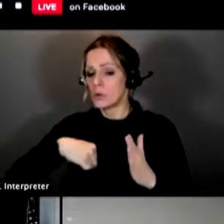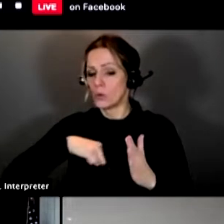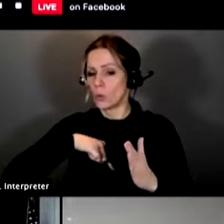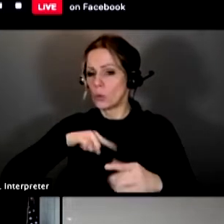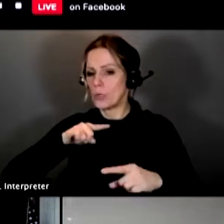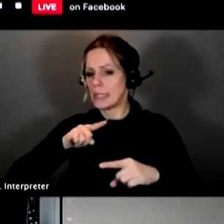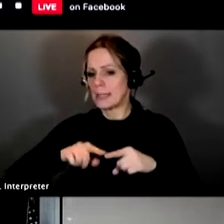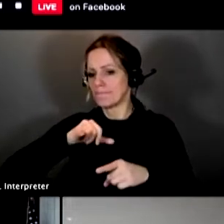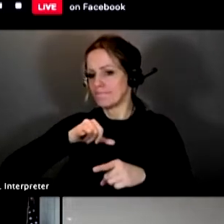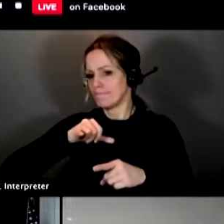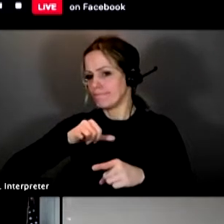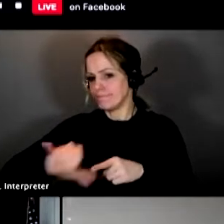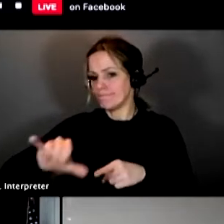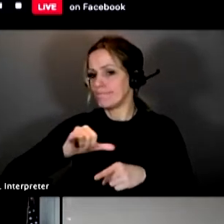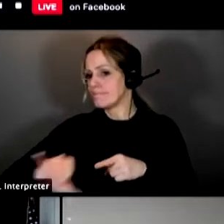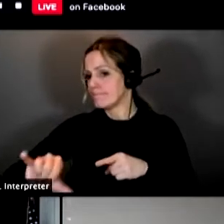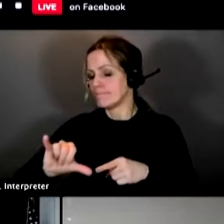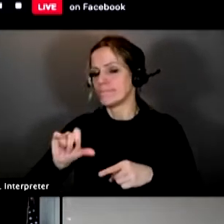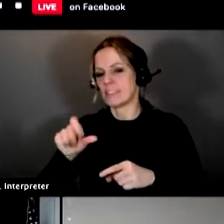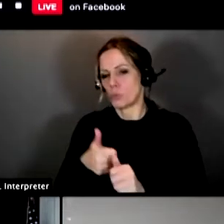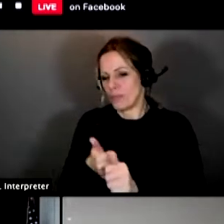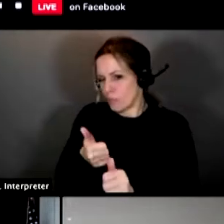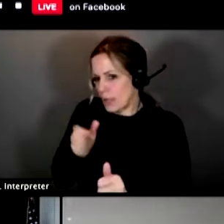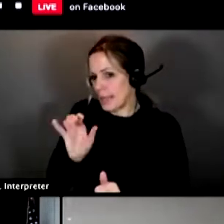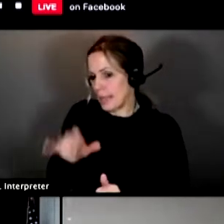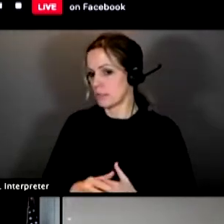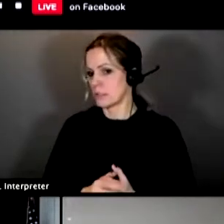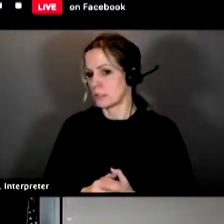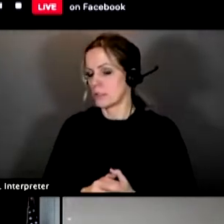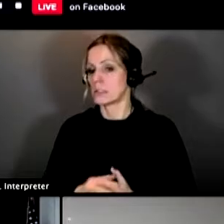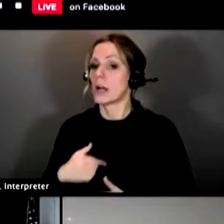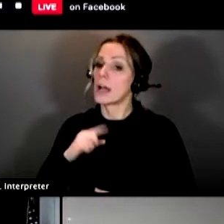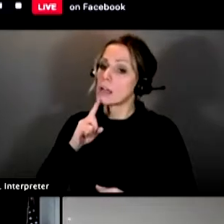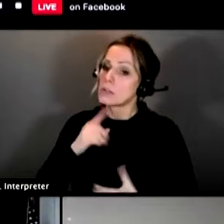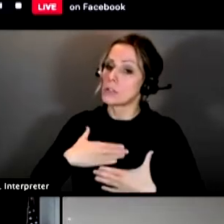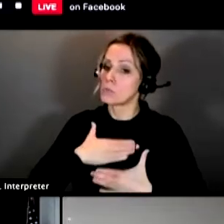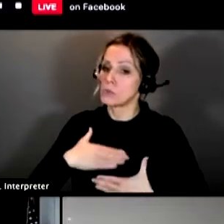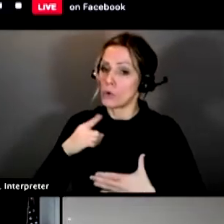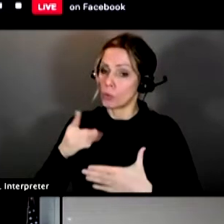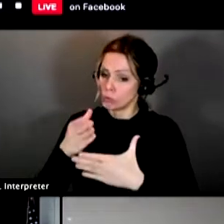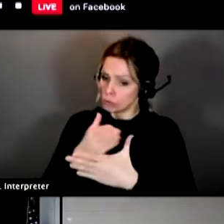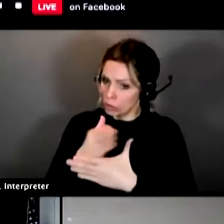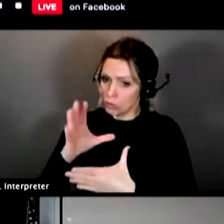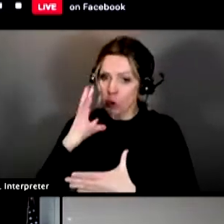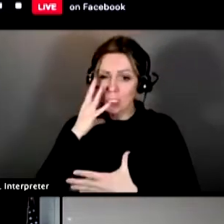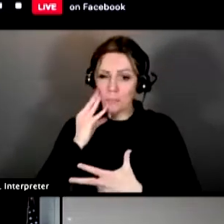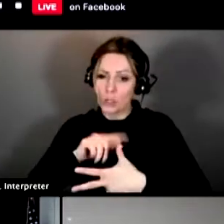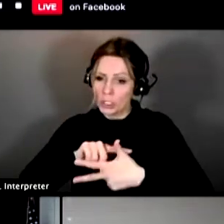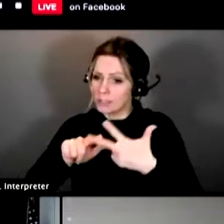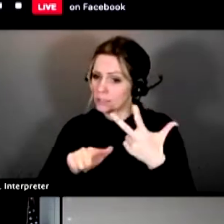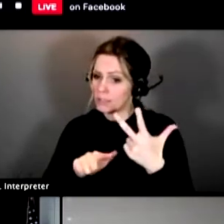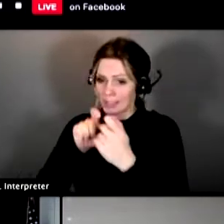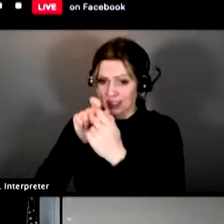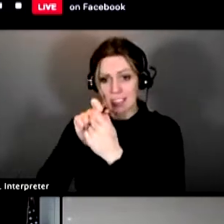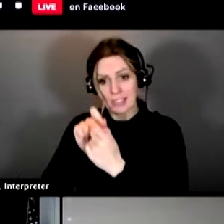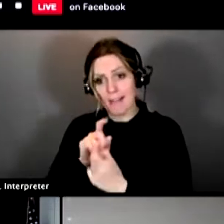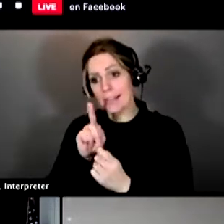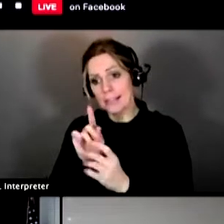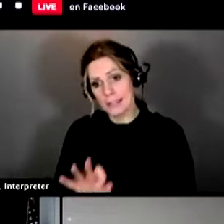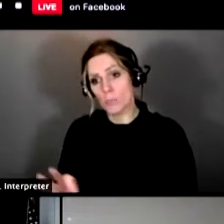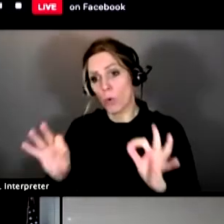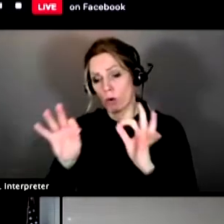from, profanity. I really appreciate your sharing these experiences, though. The detail is very important. The